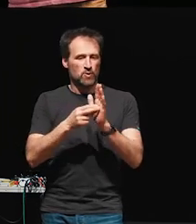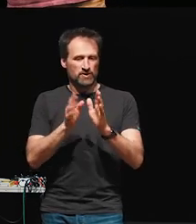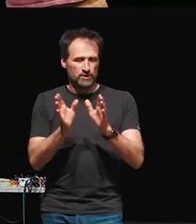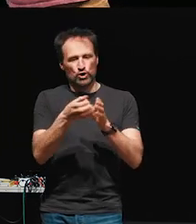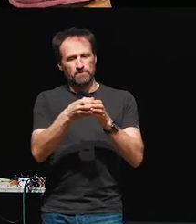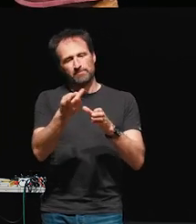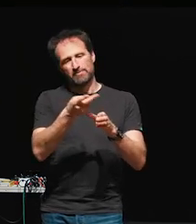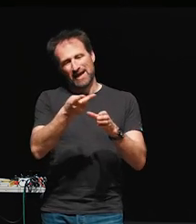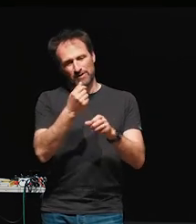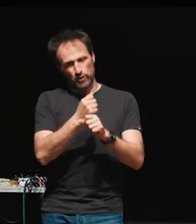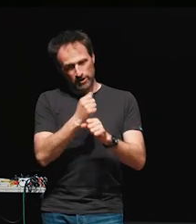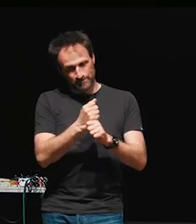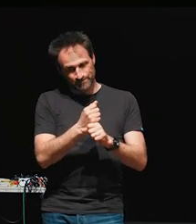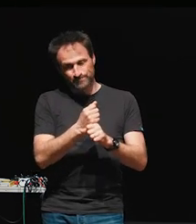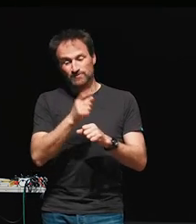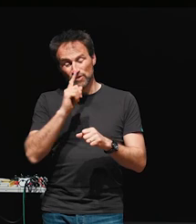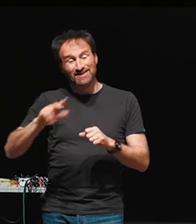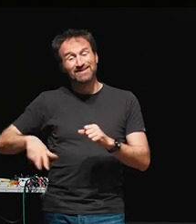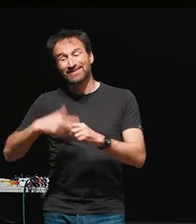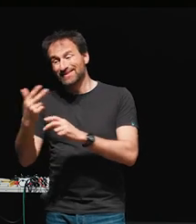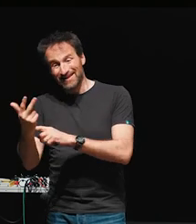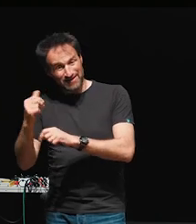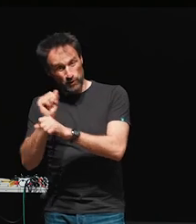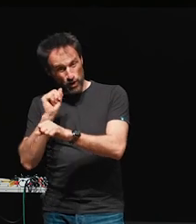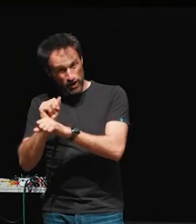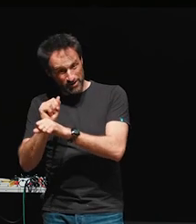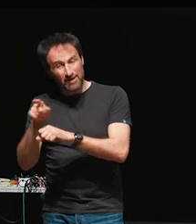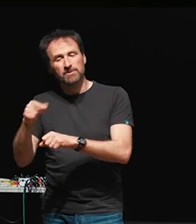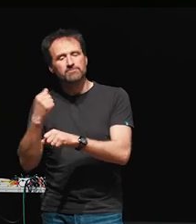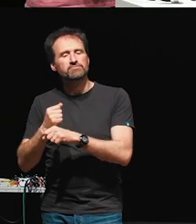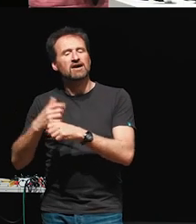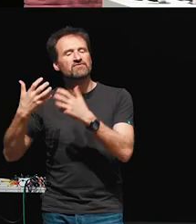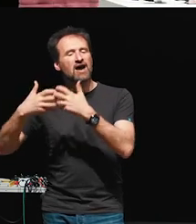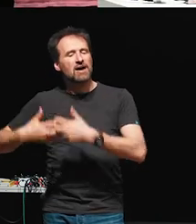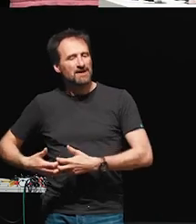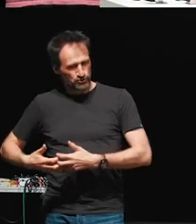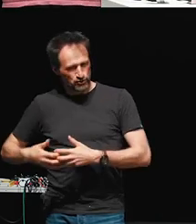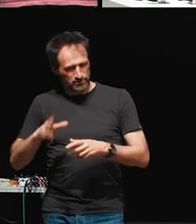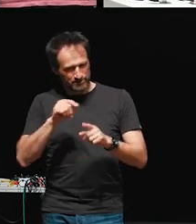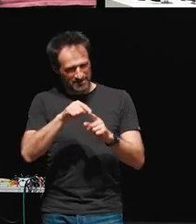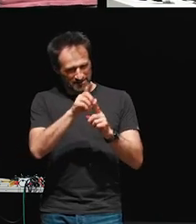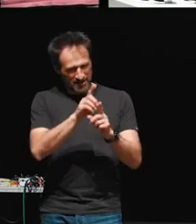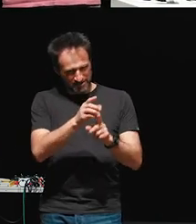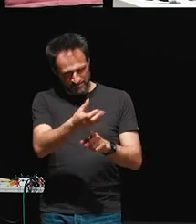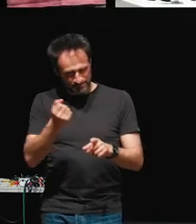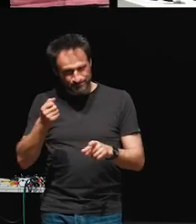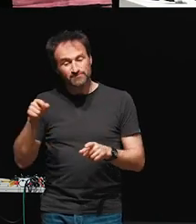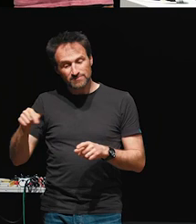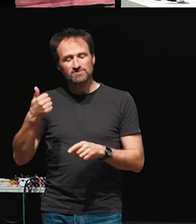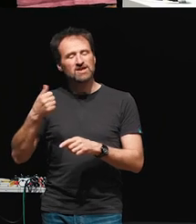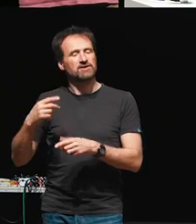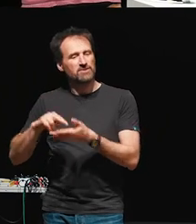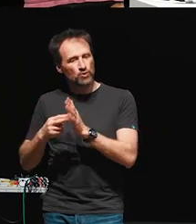those have returned, we want to pass that data to our third worker, which does some processing on it. In that case, we want to expose a method called